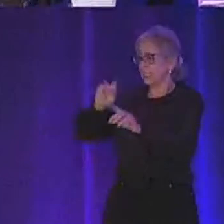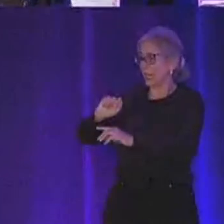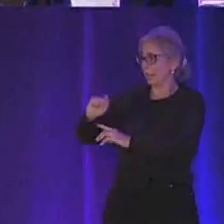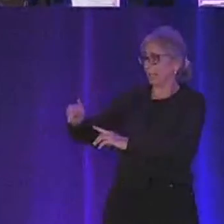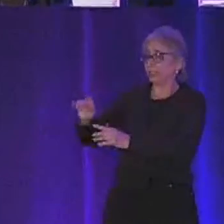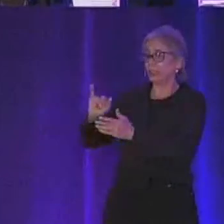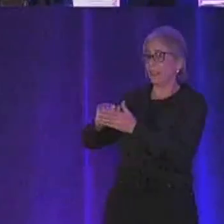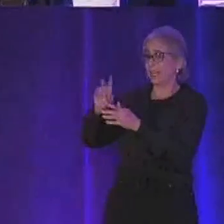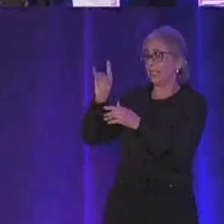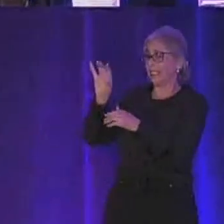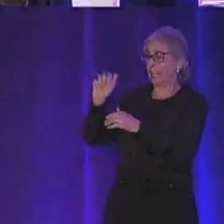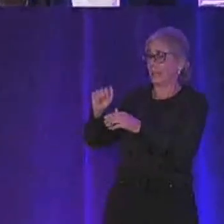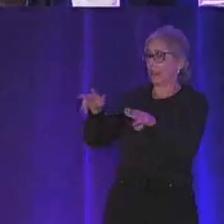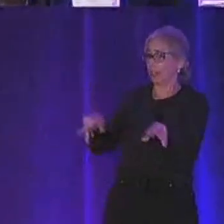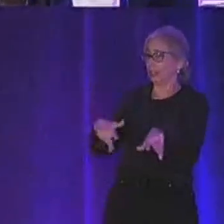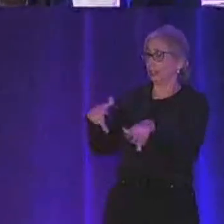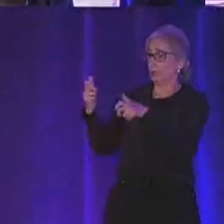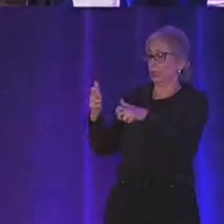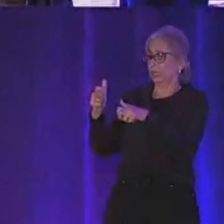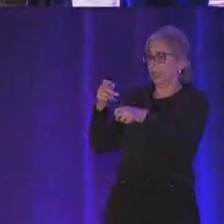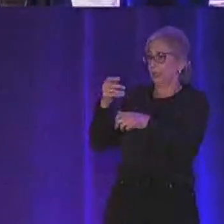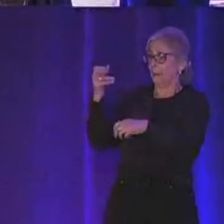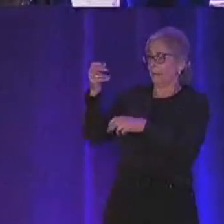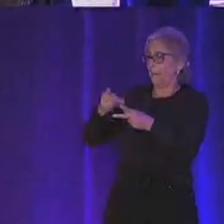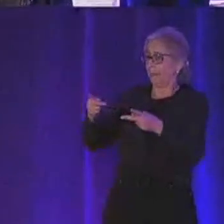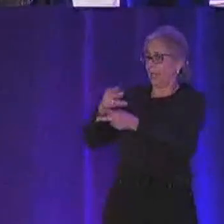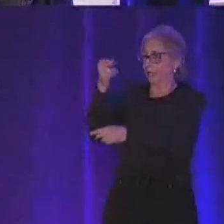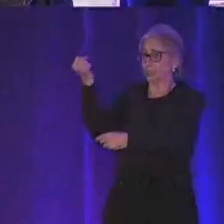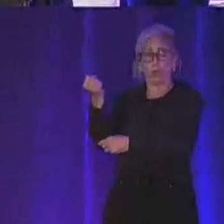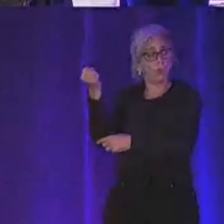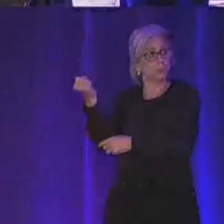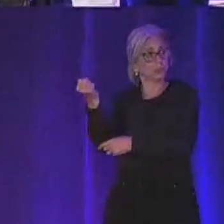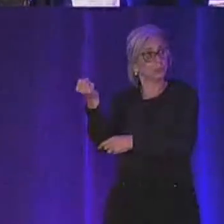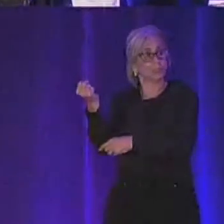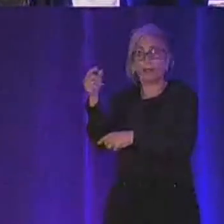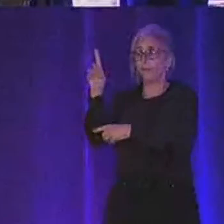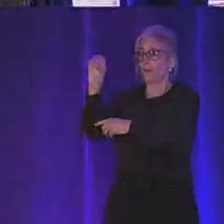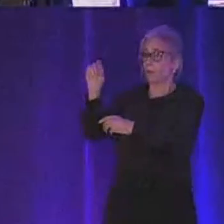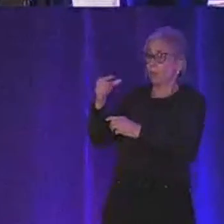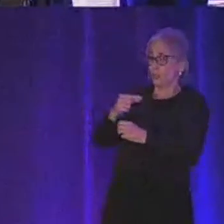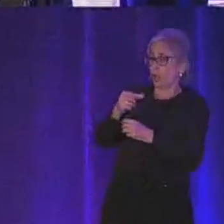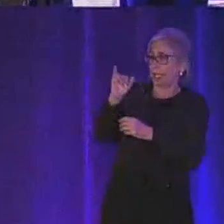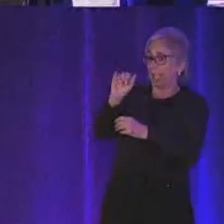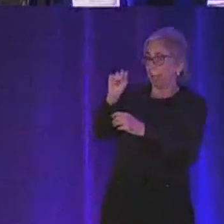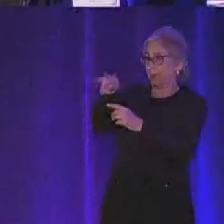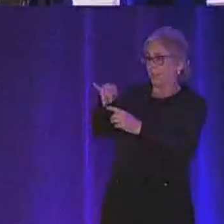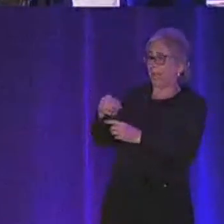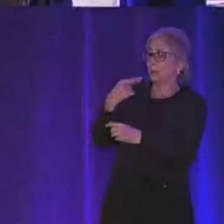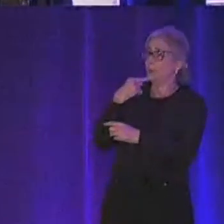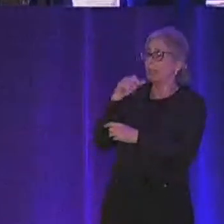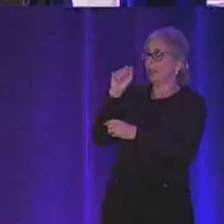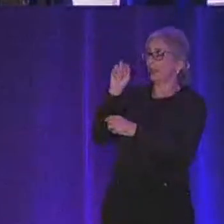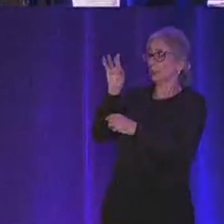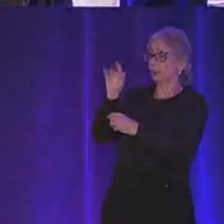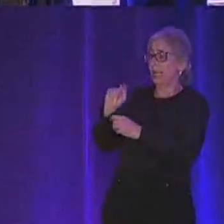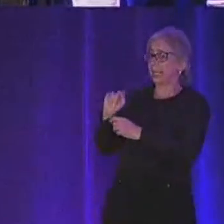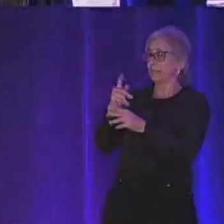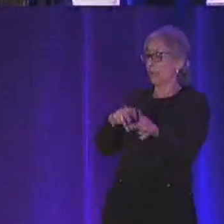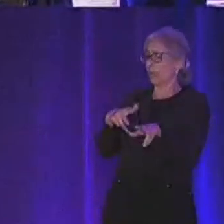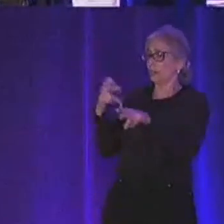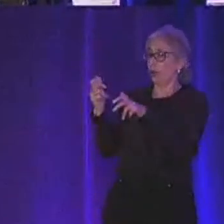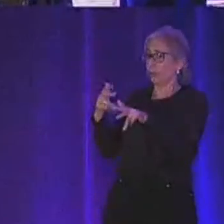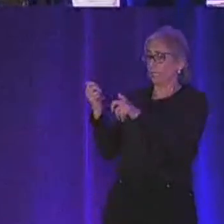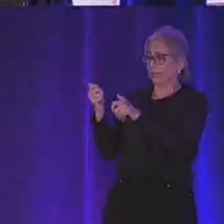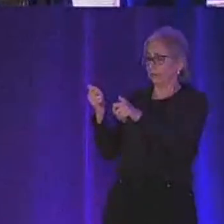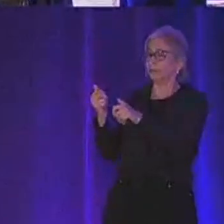data loading placeholders. So we fetch dog breeds from the dog API, and we tell React using suspense, just show loading while stuff is